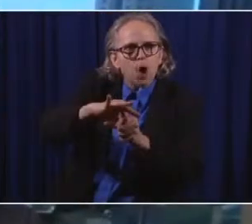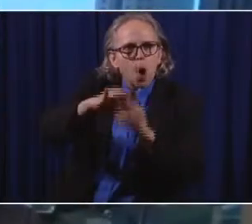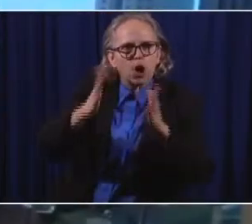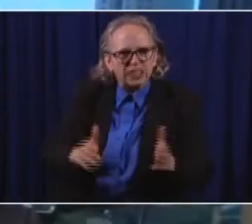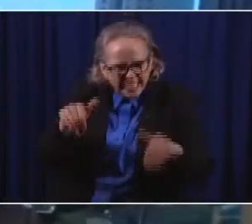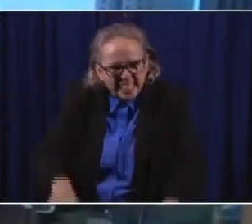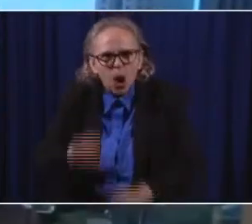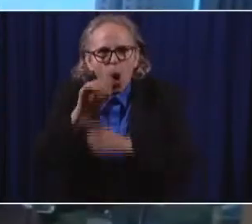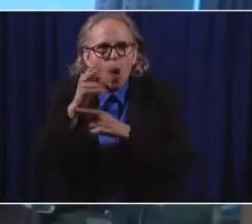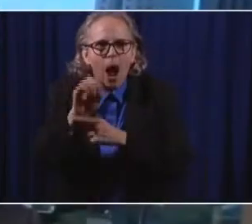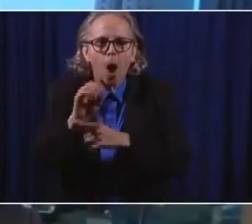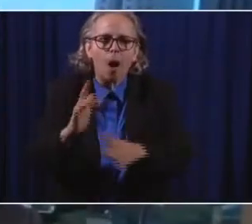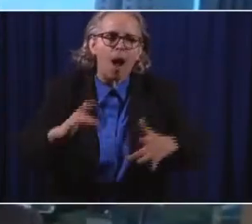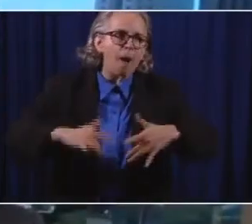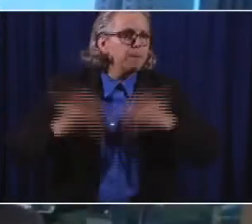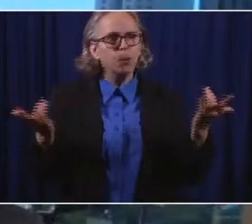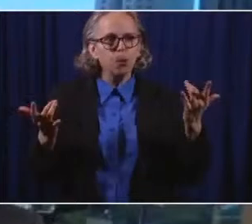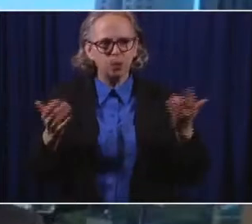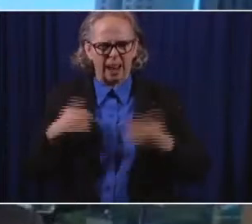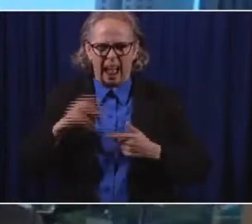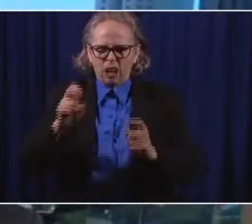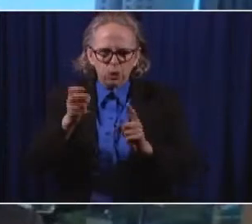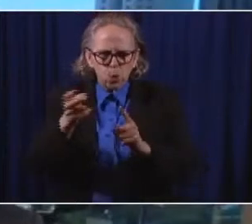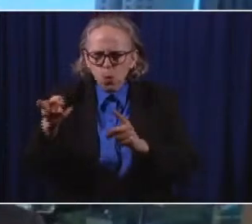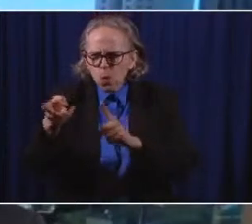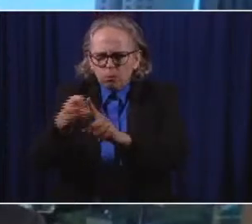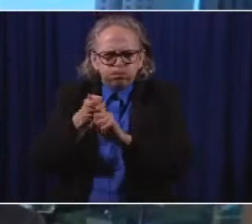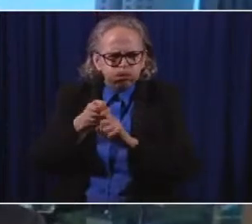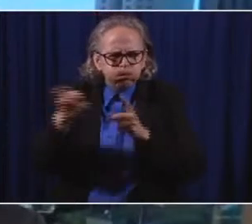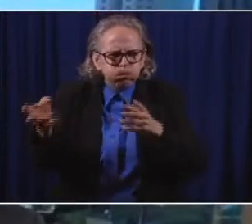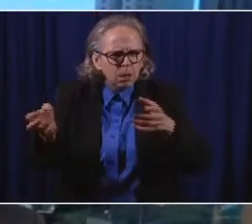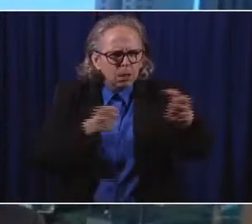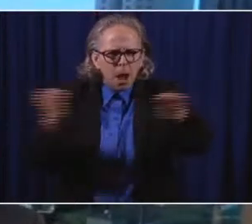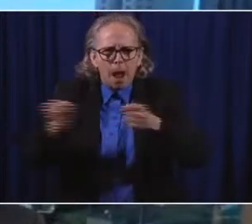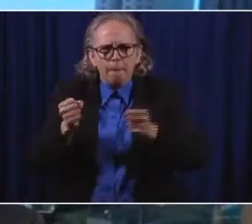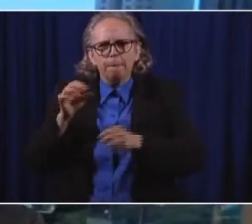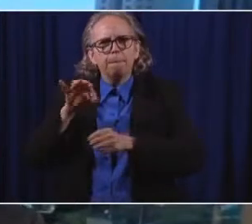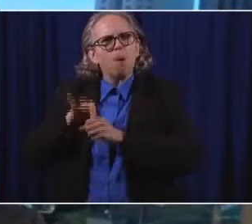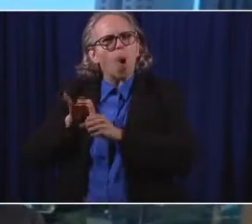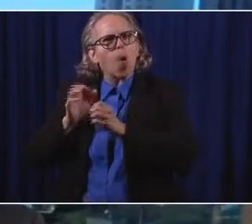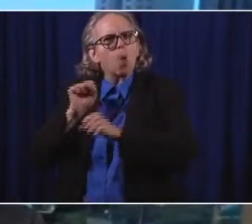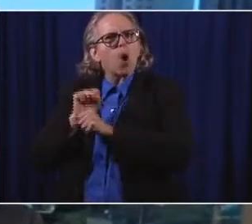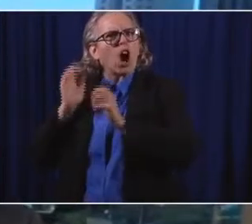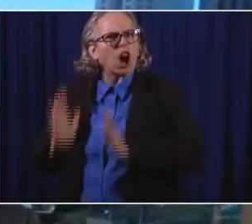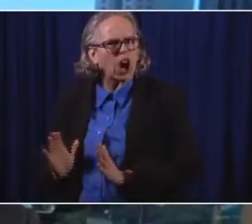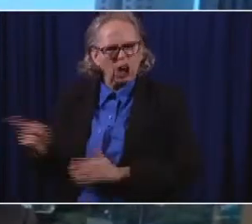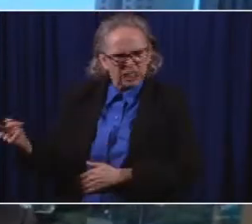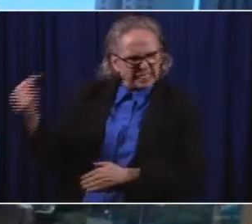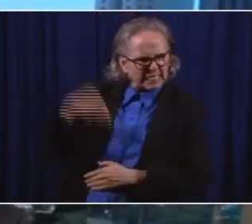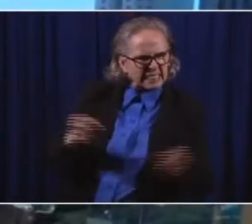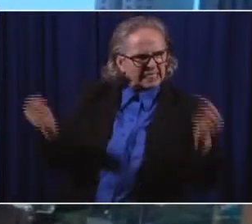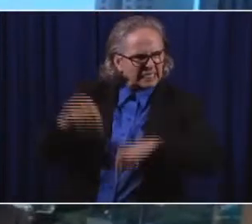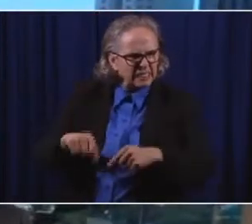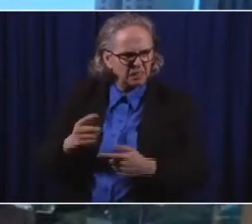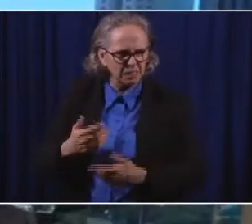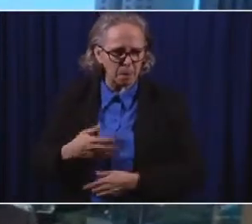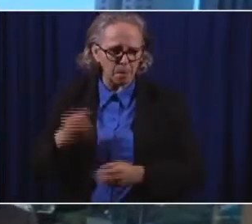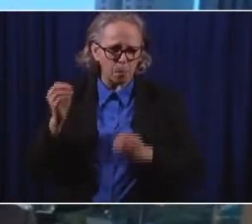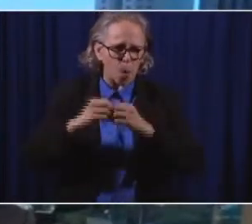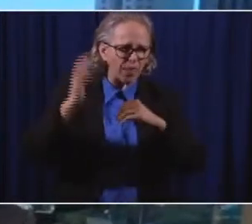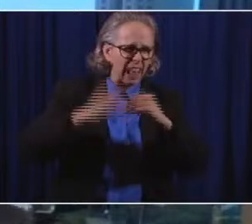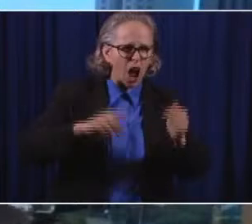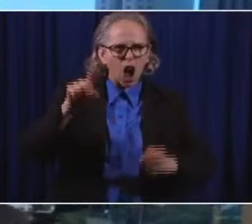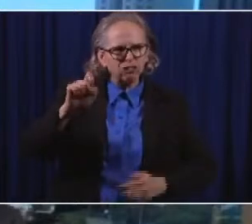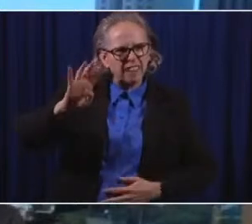unprecedented effort to recruit plenty of poll workers. I'm happy to say that over 140,000 Ohioans came to our website and signed up to be